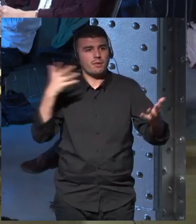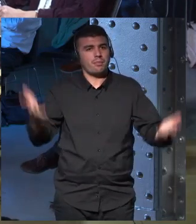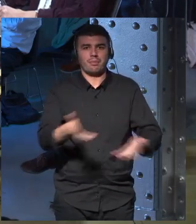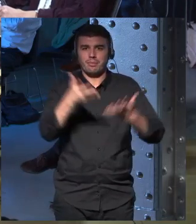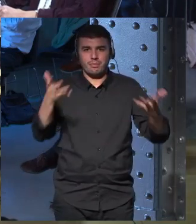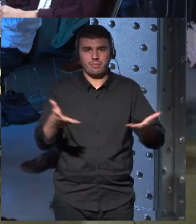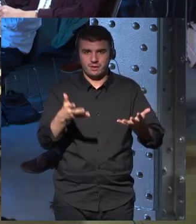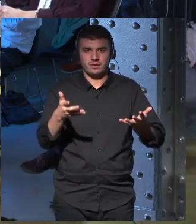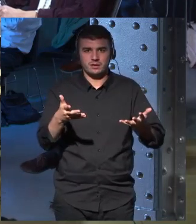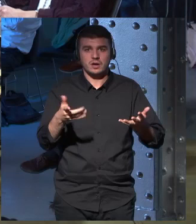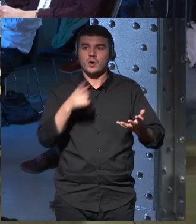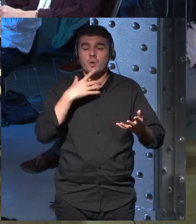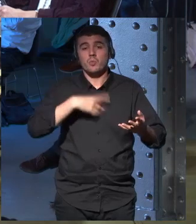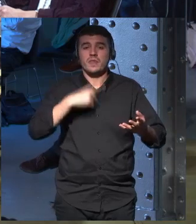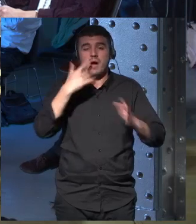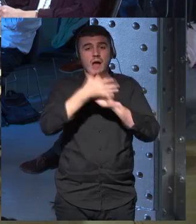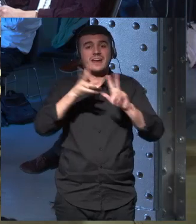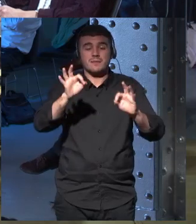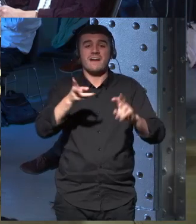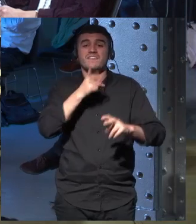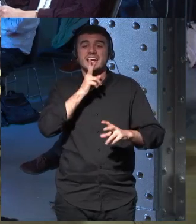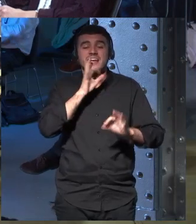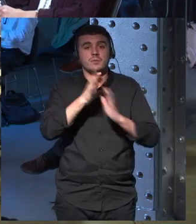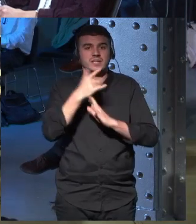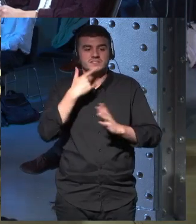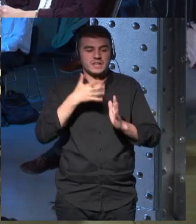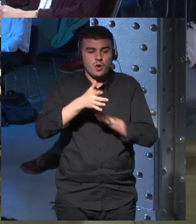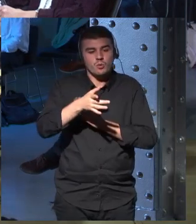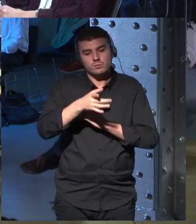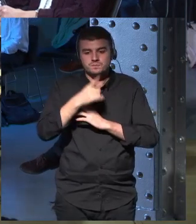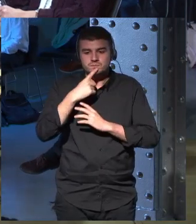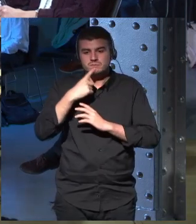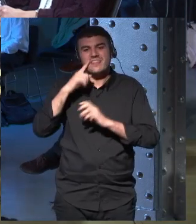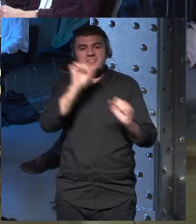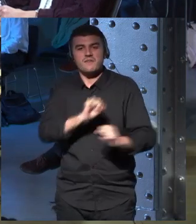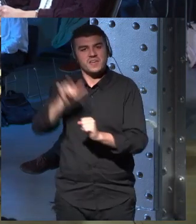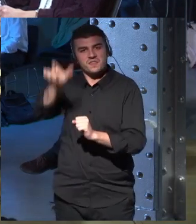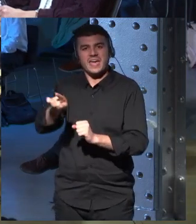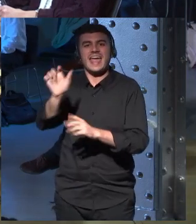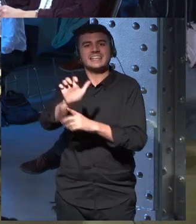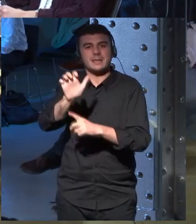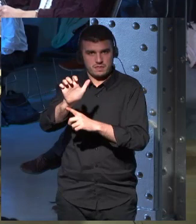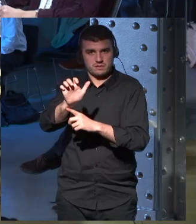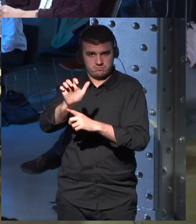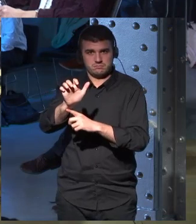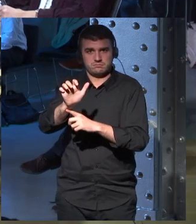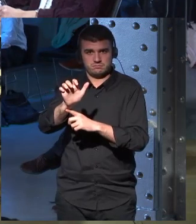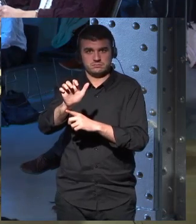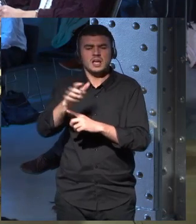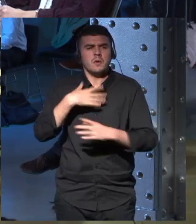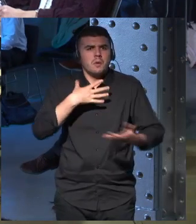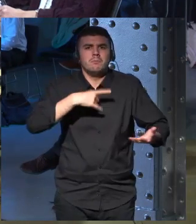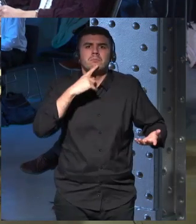that Elizabeth advocates. What indeed is going to happen to the billions of cattle